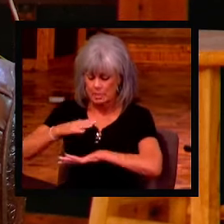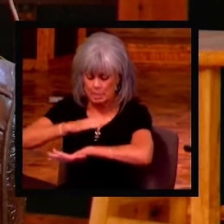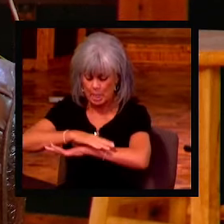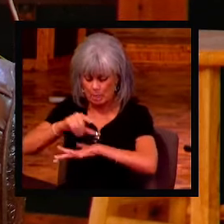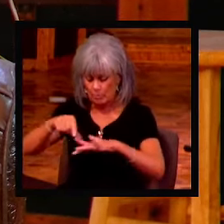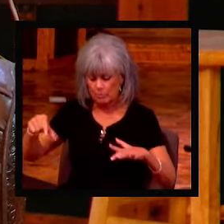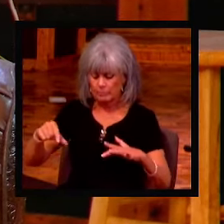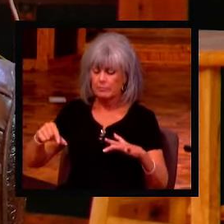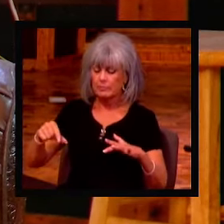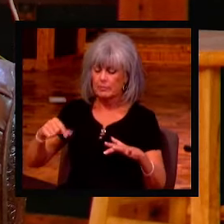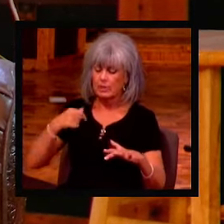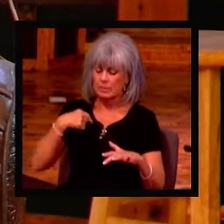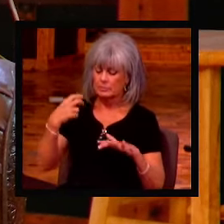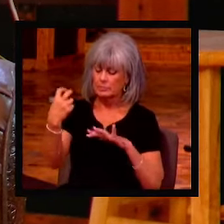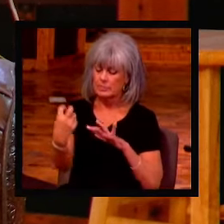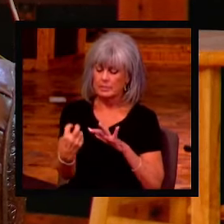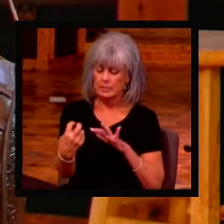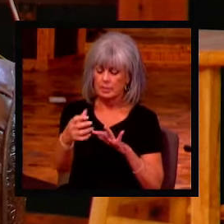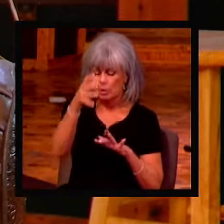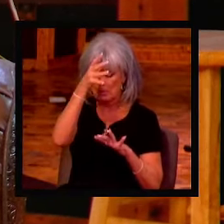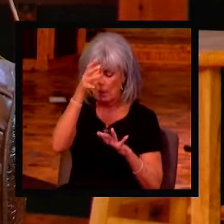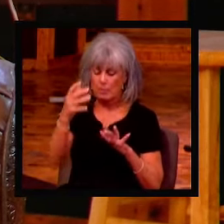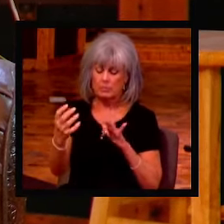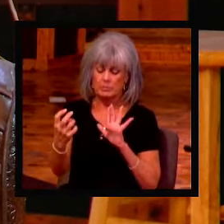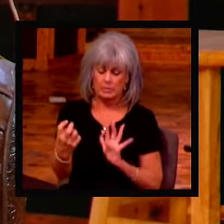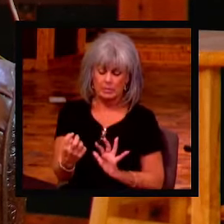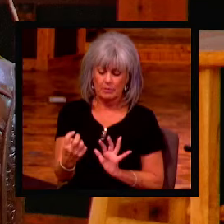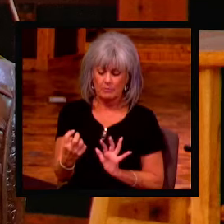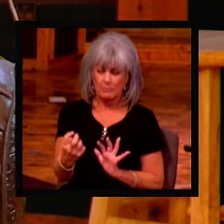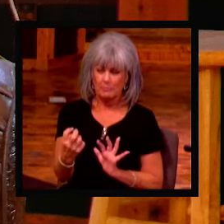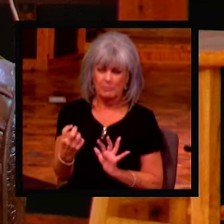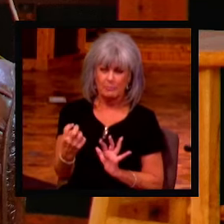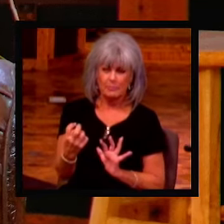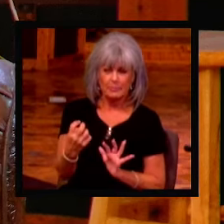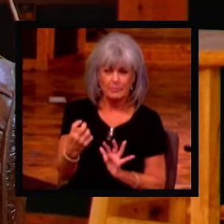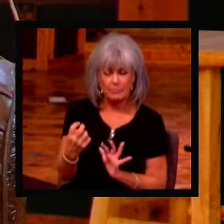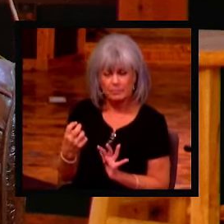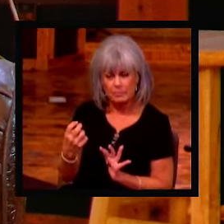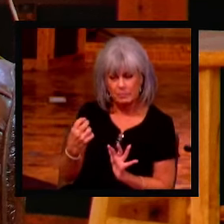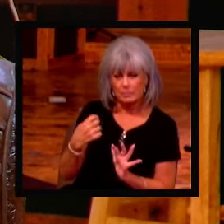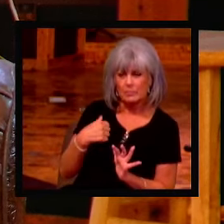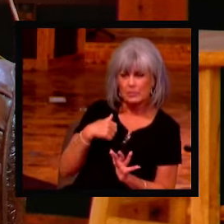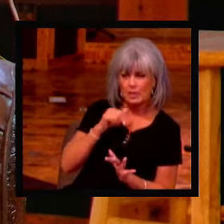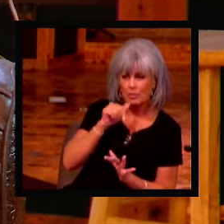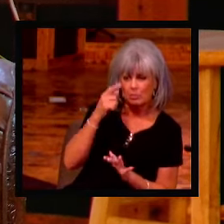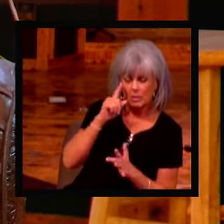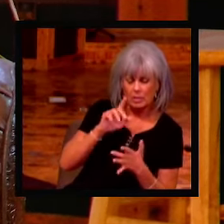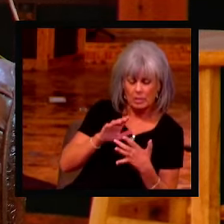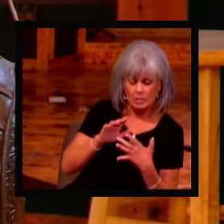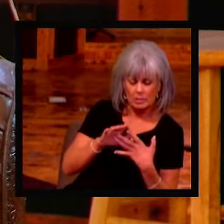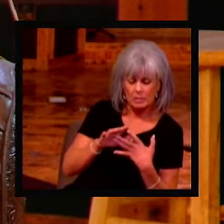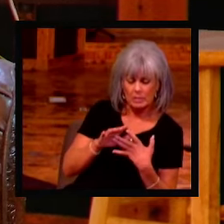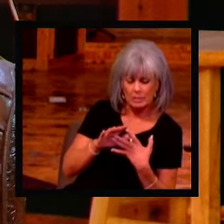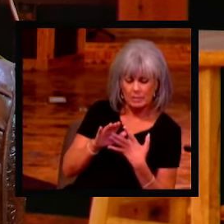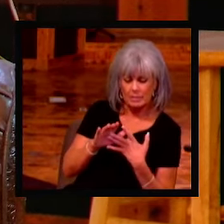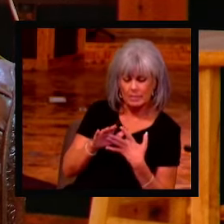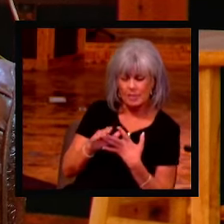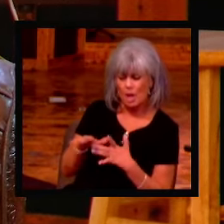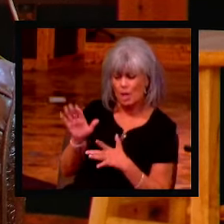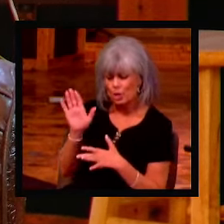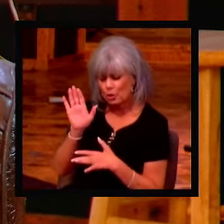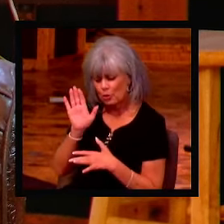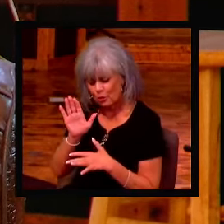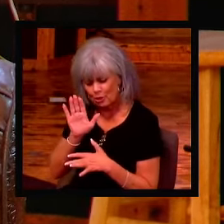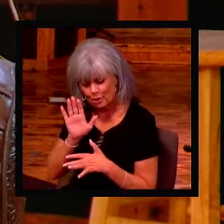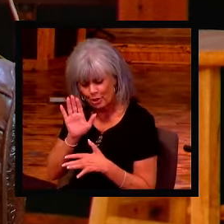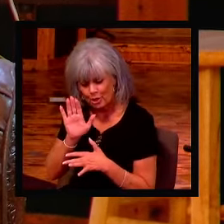and he's like, you don't know who I am, do you? And I was like, no, sir, I don't. And he said, your storage shed? And